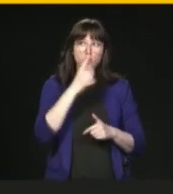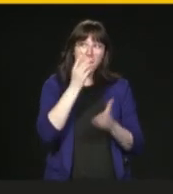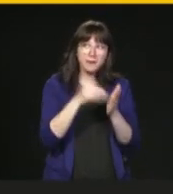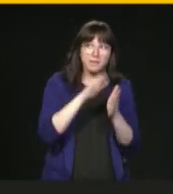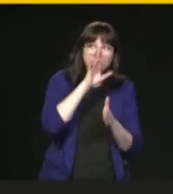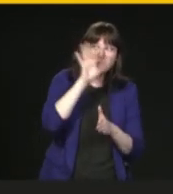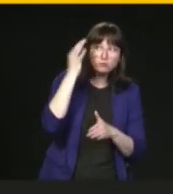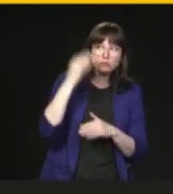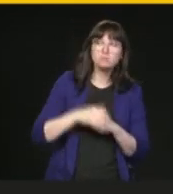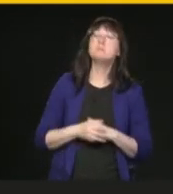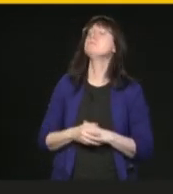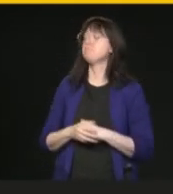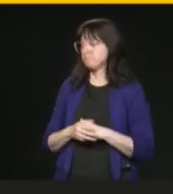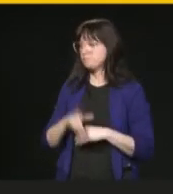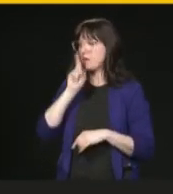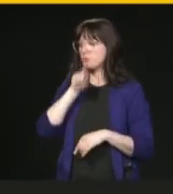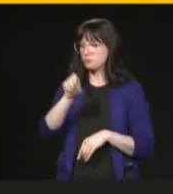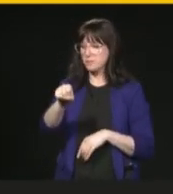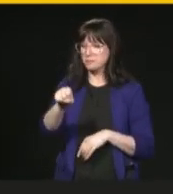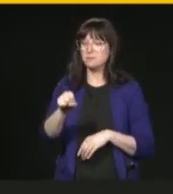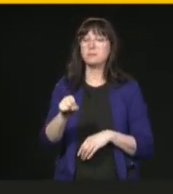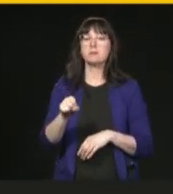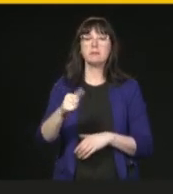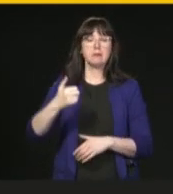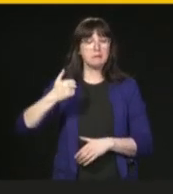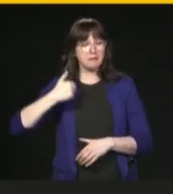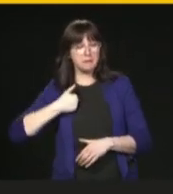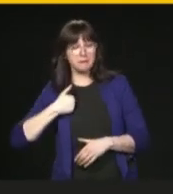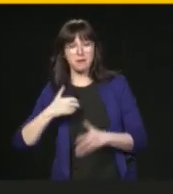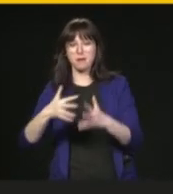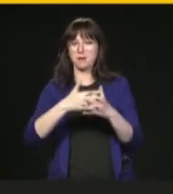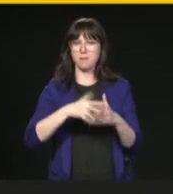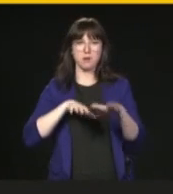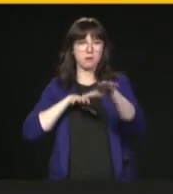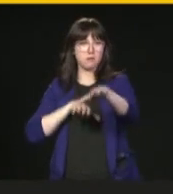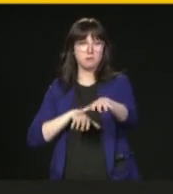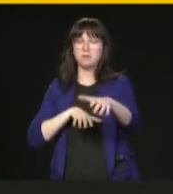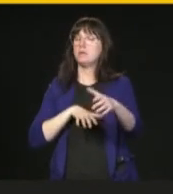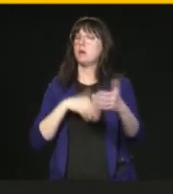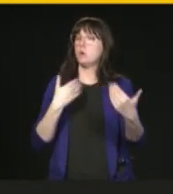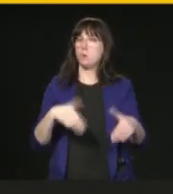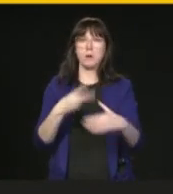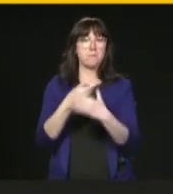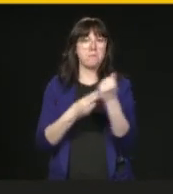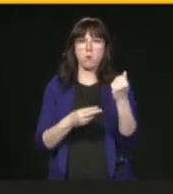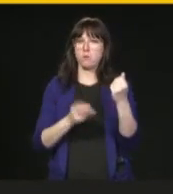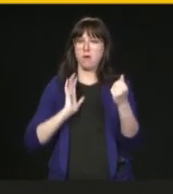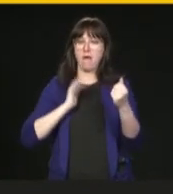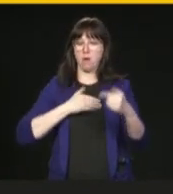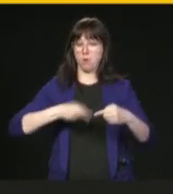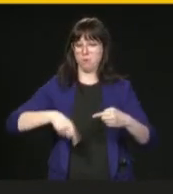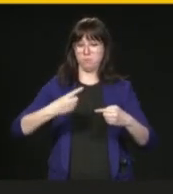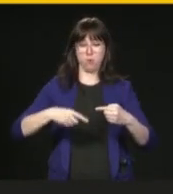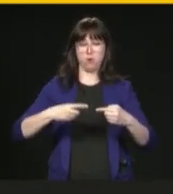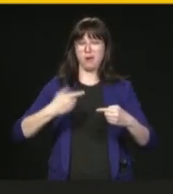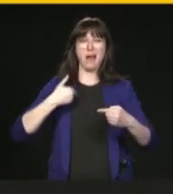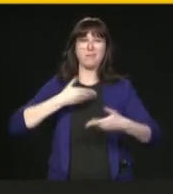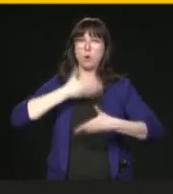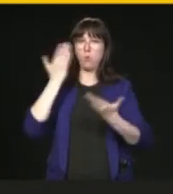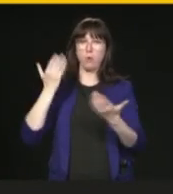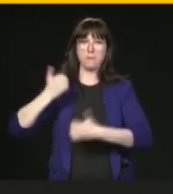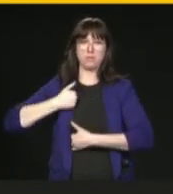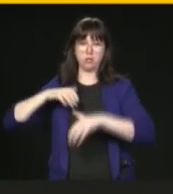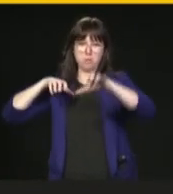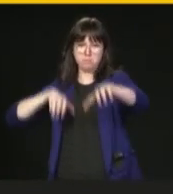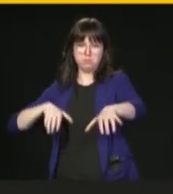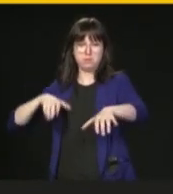Canada and the United States have the longest unmilitarized border in the